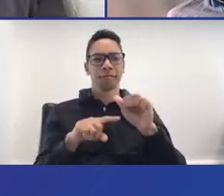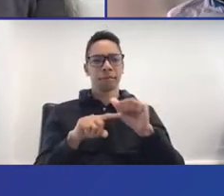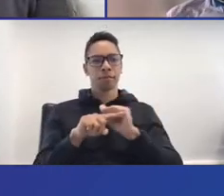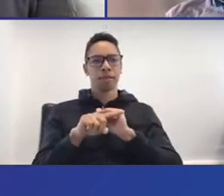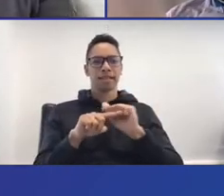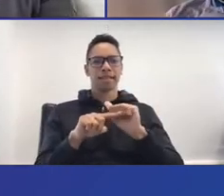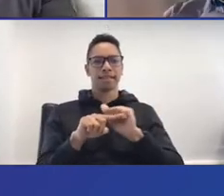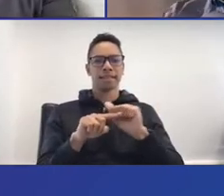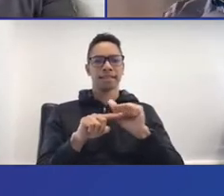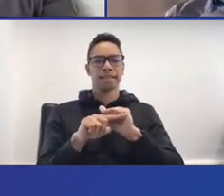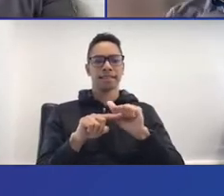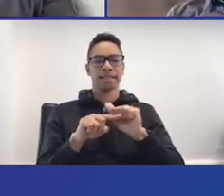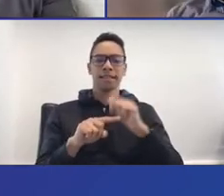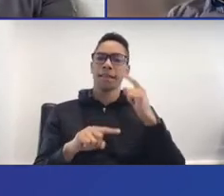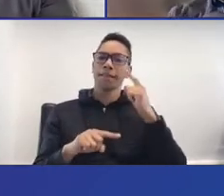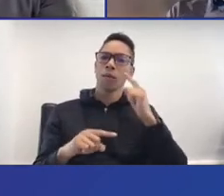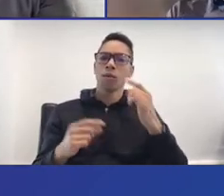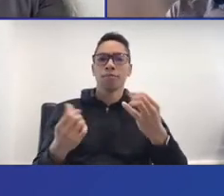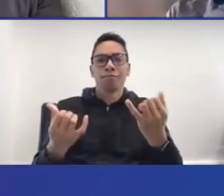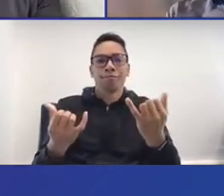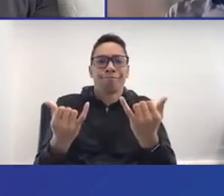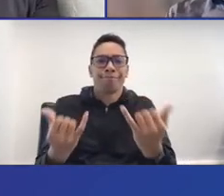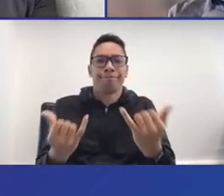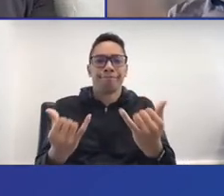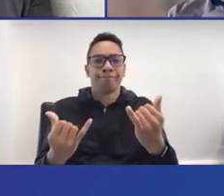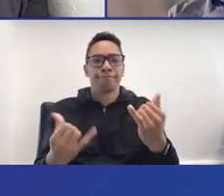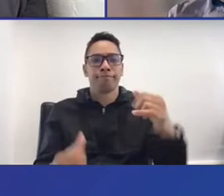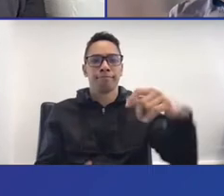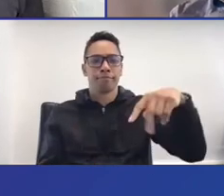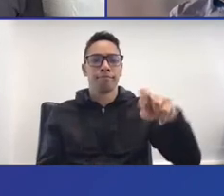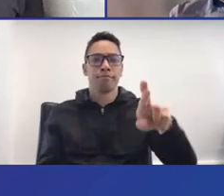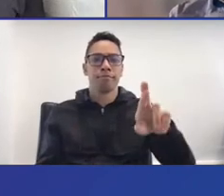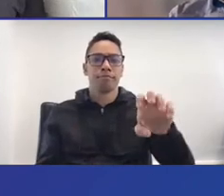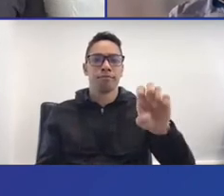practice of presencing,